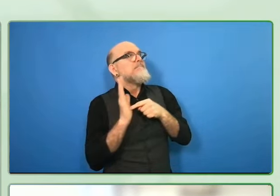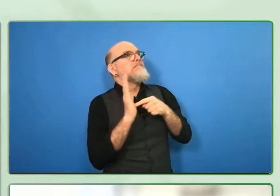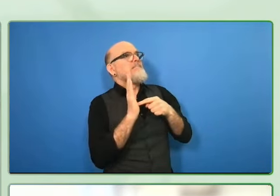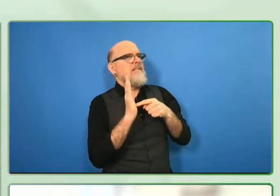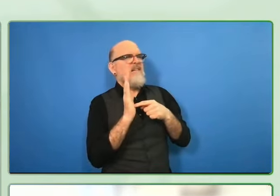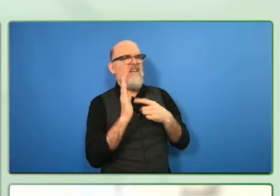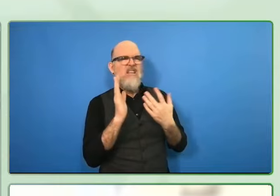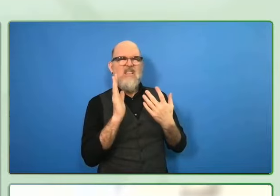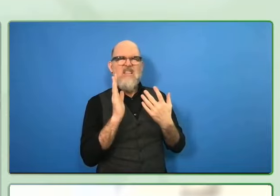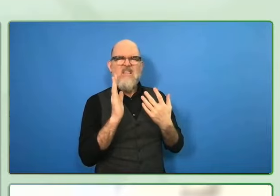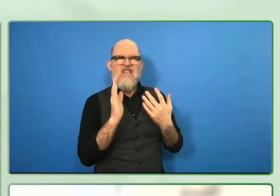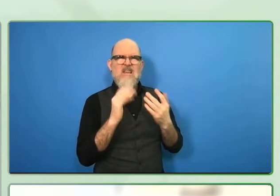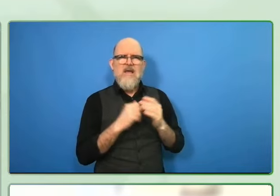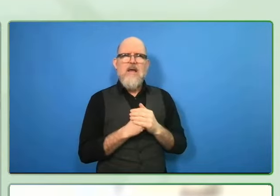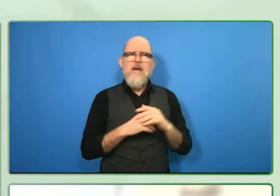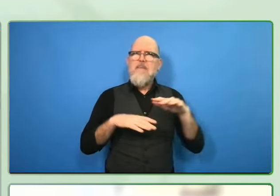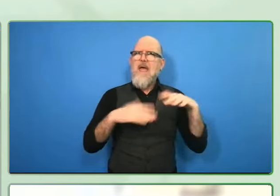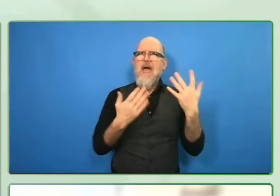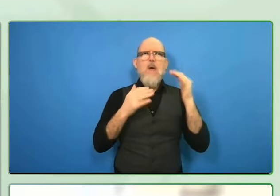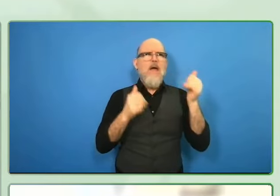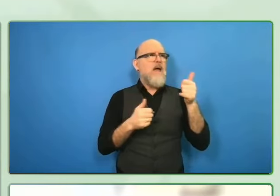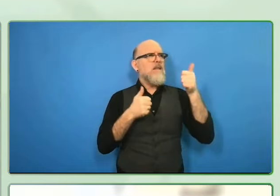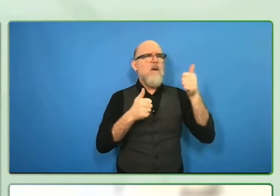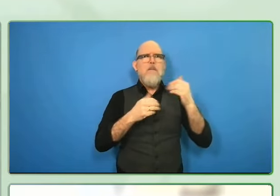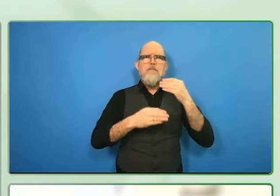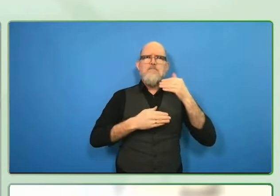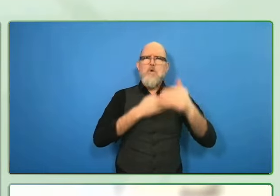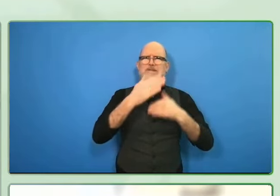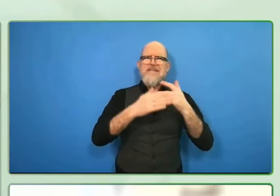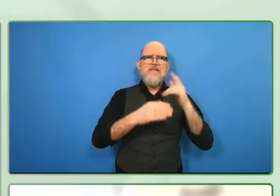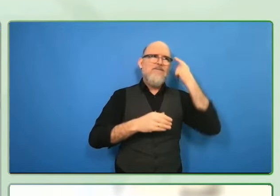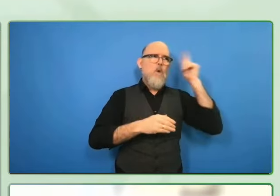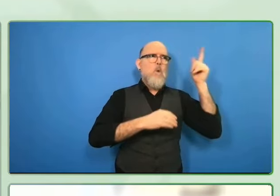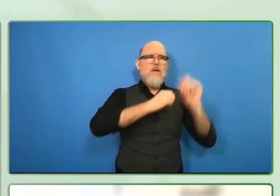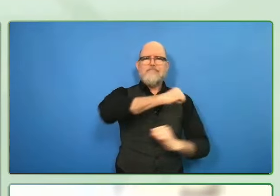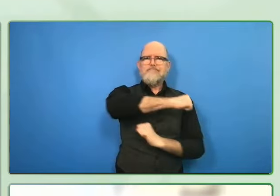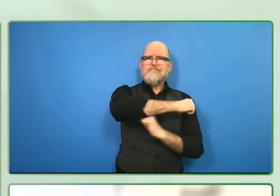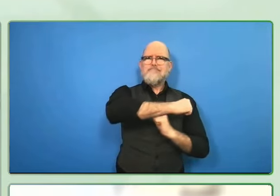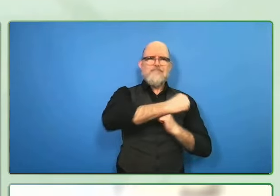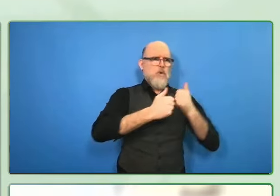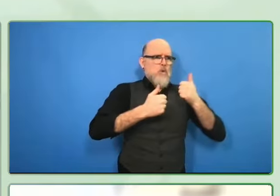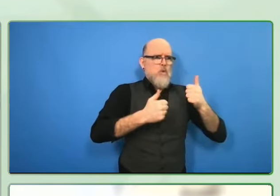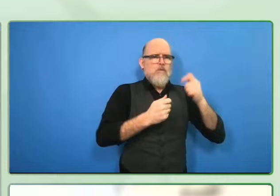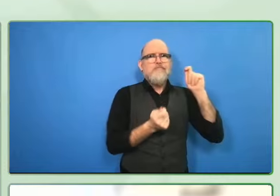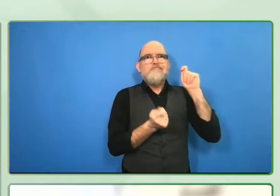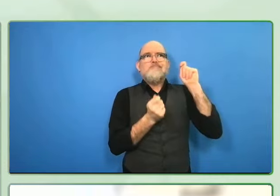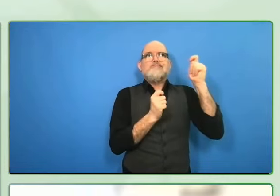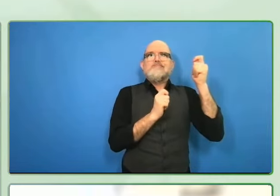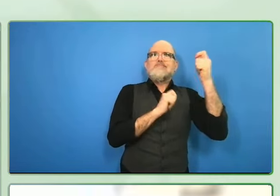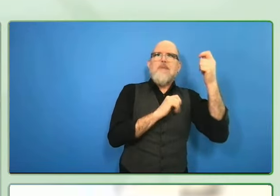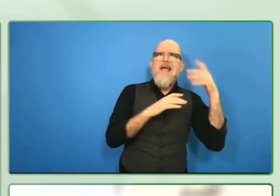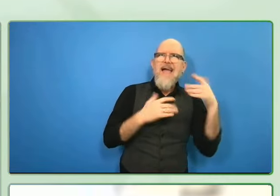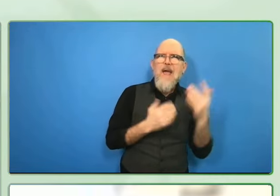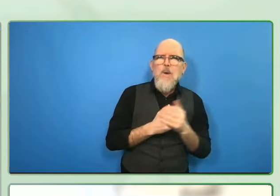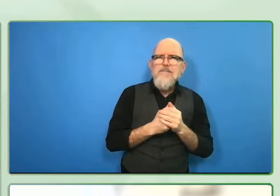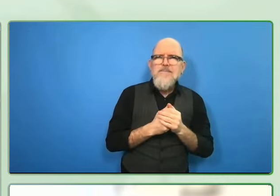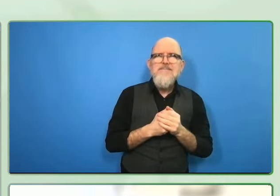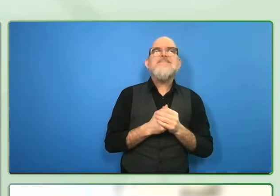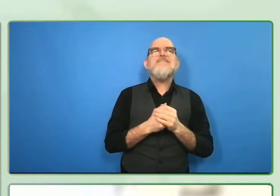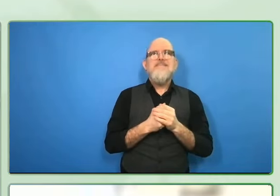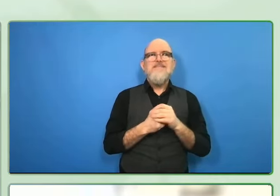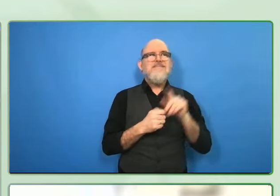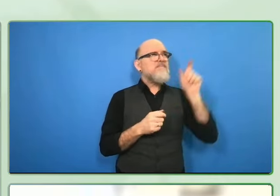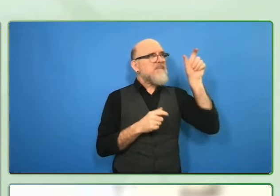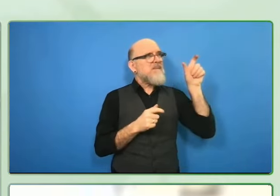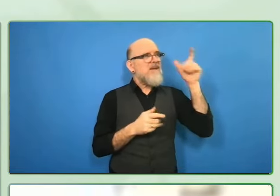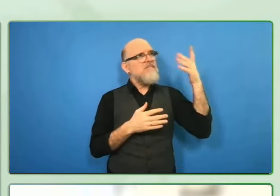process internally and how you actually help senior executives to understand what's really going on in the business, with the